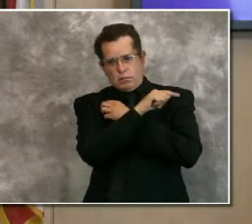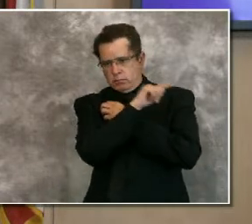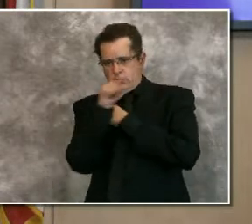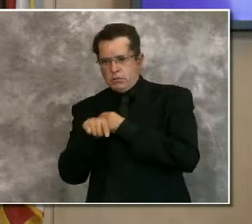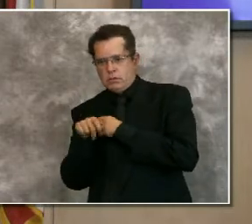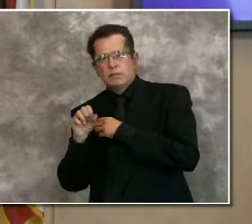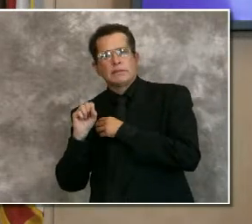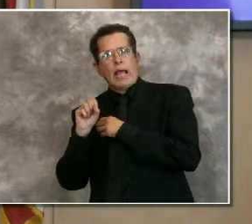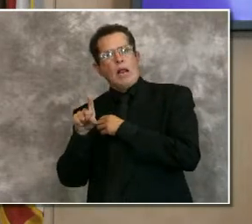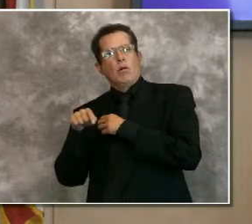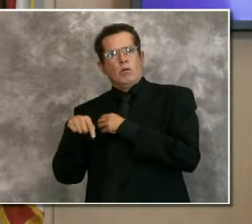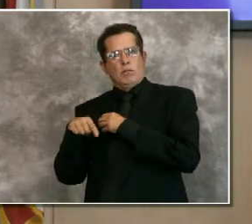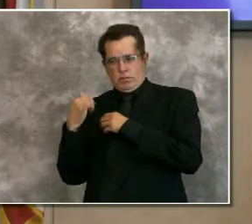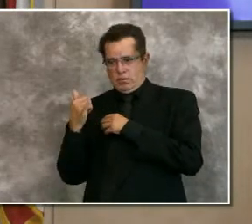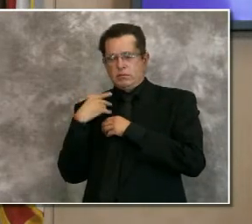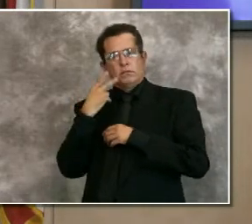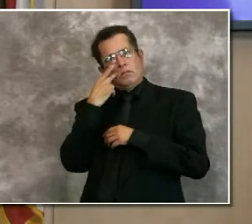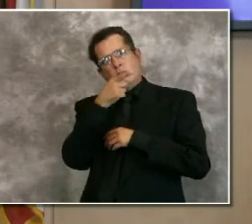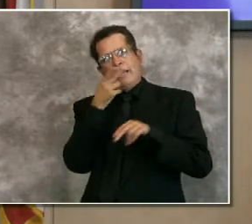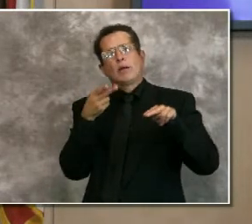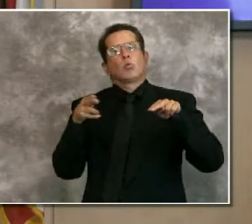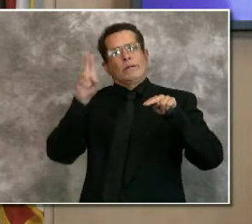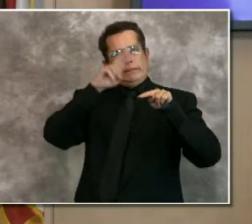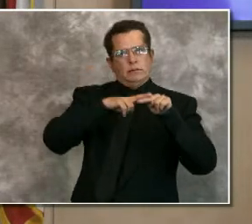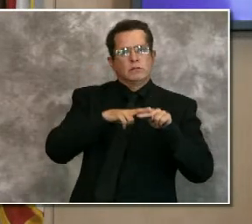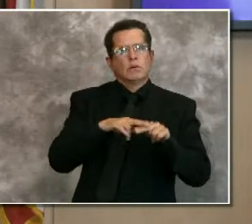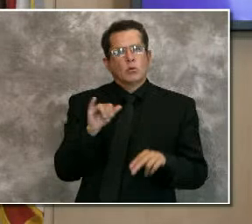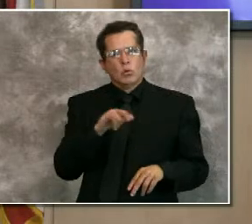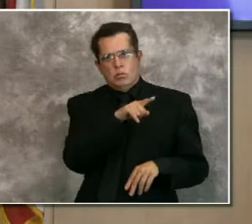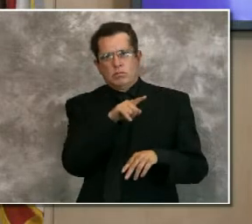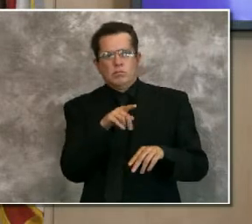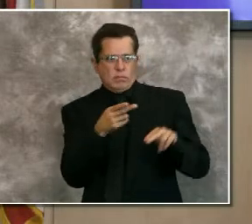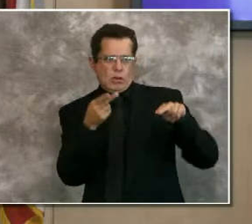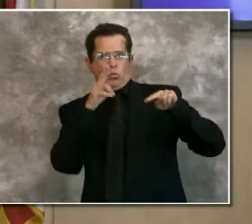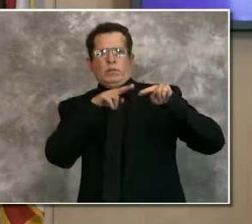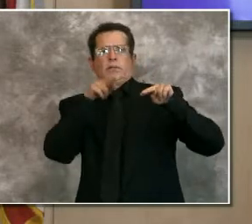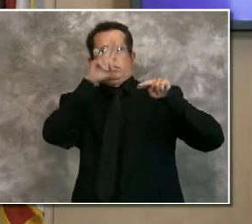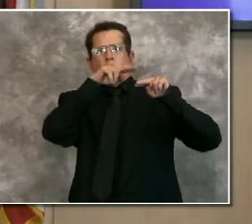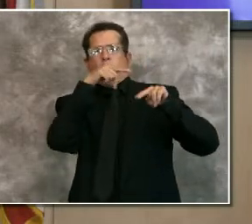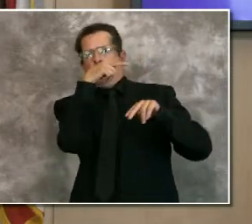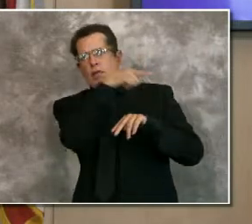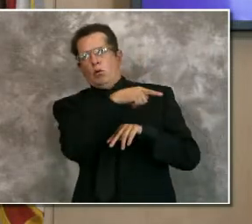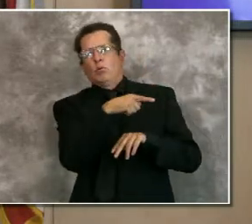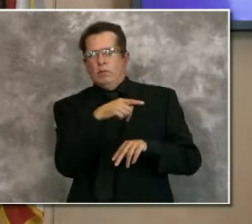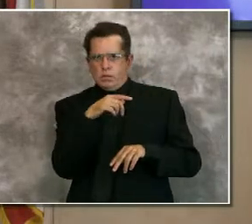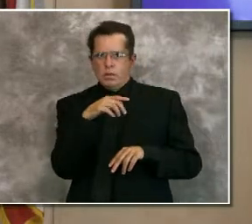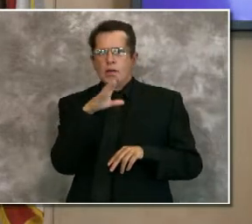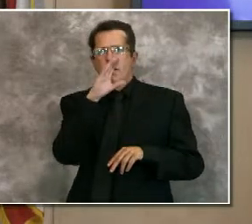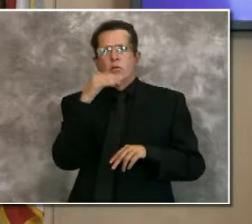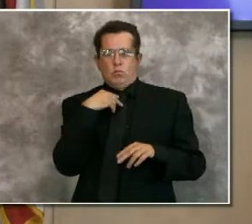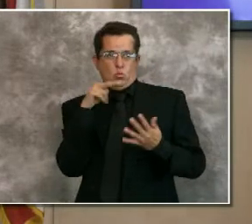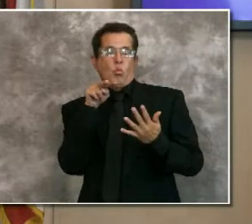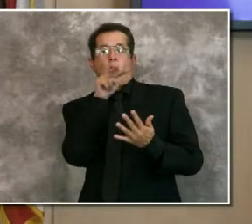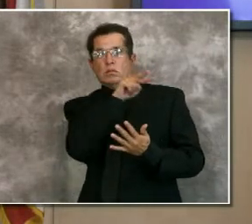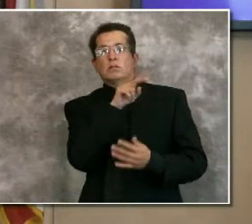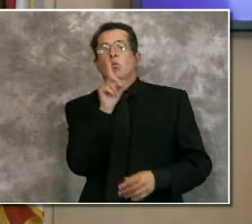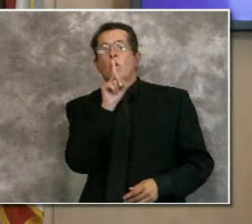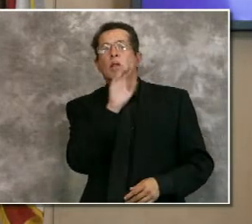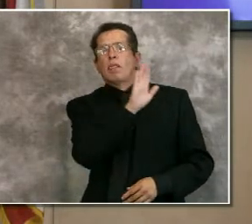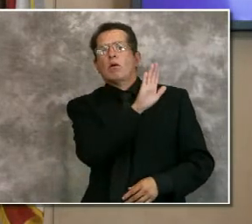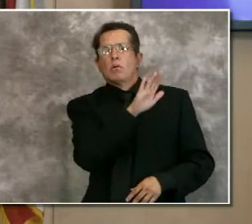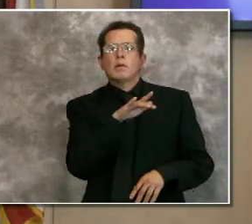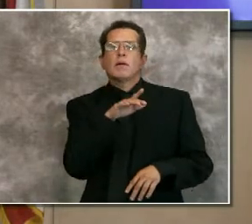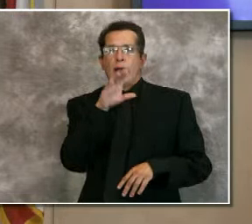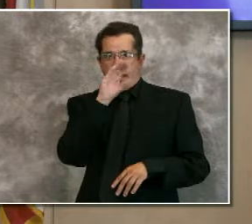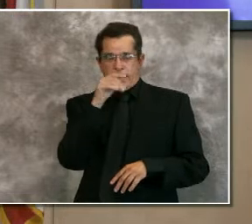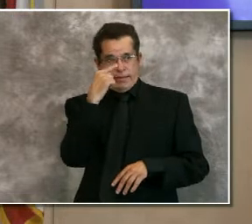have increased in the last number of weeks, and the number of cases who have